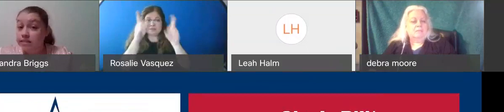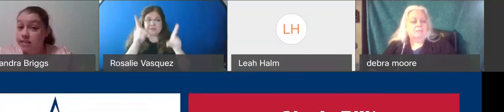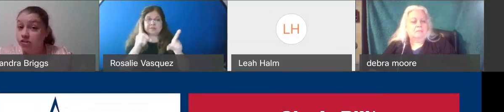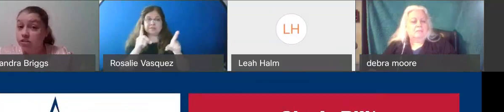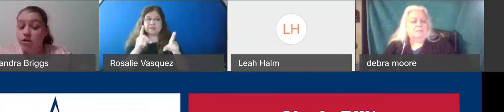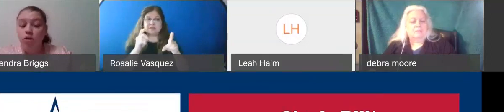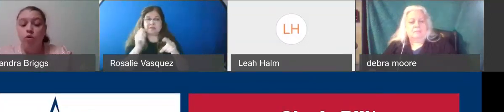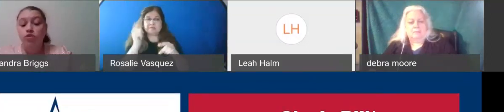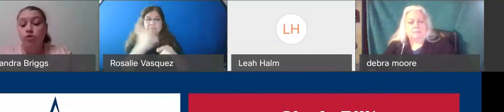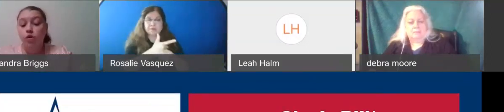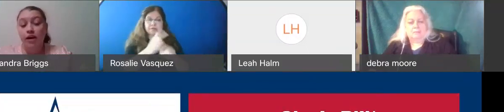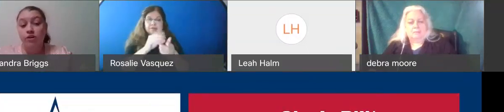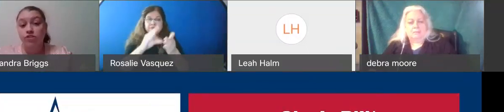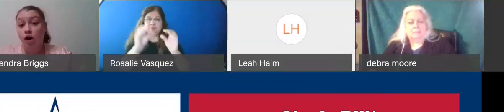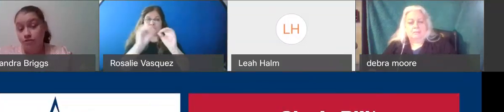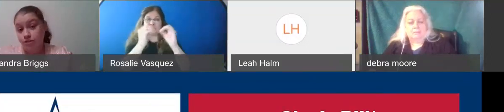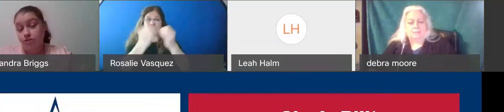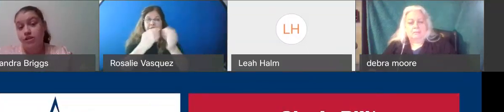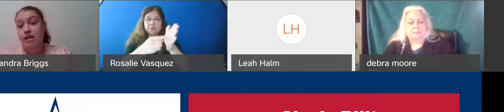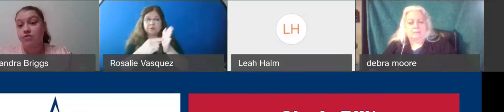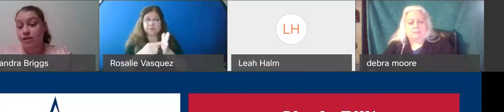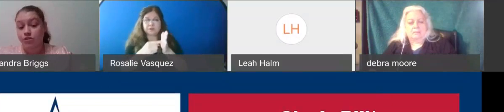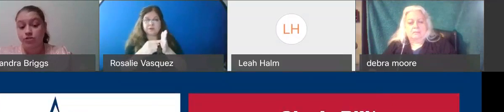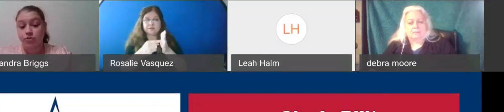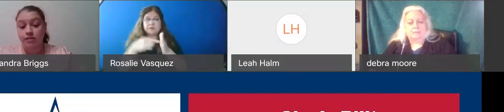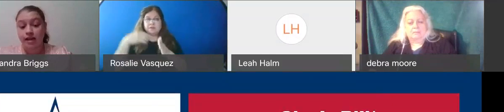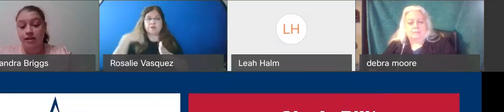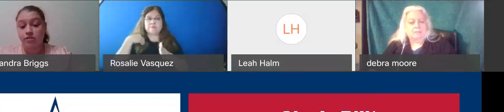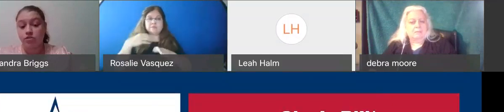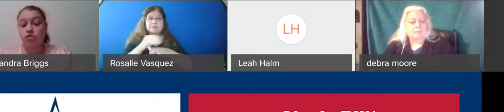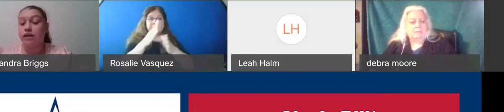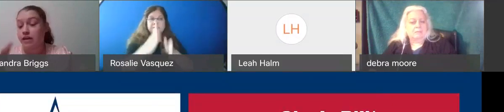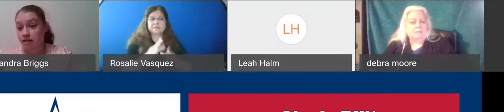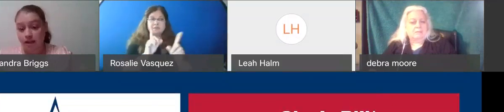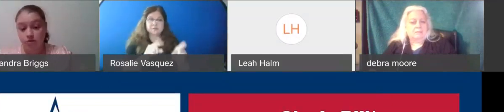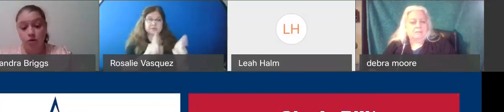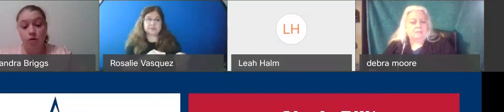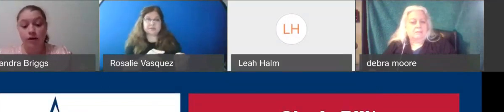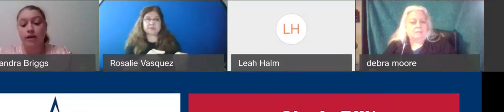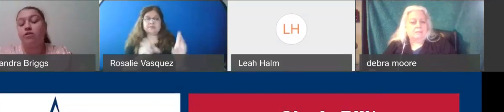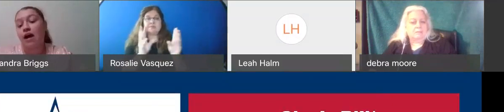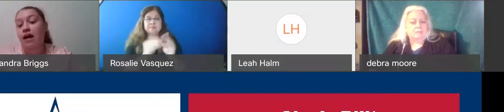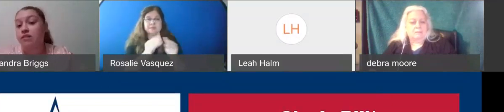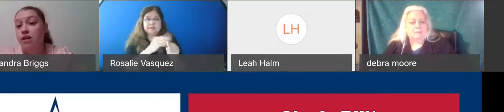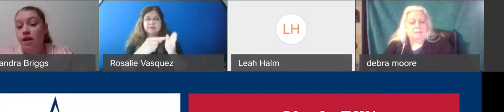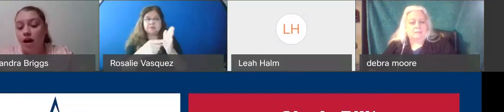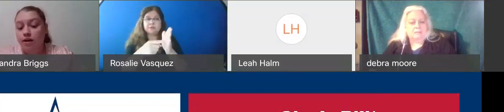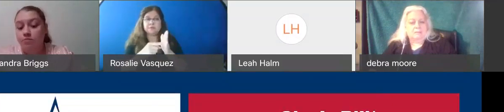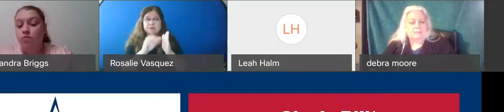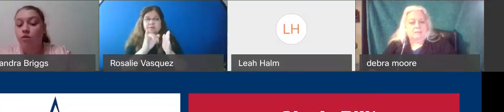student organizations, which requires officers and advisors to attend the training and requiring